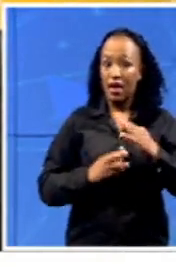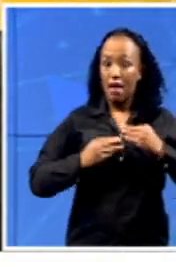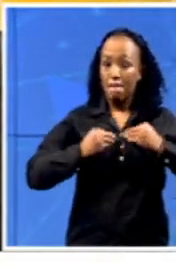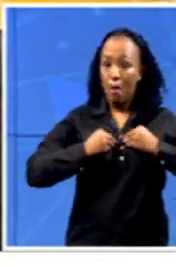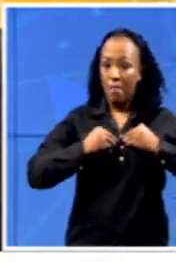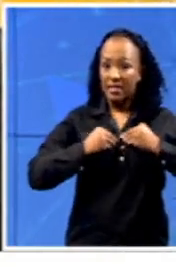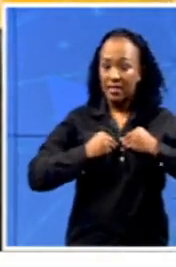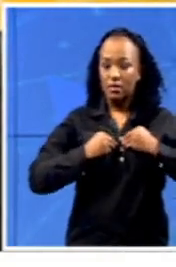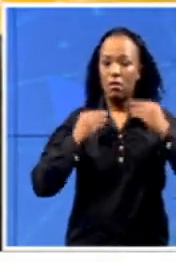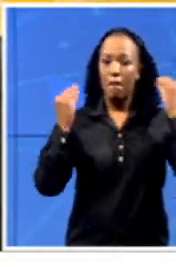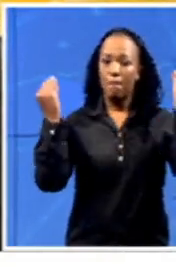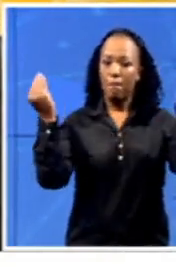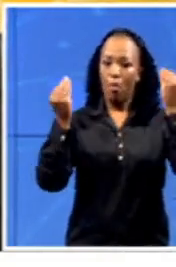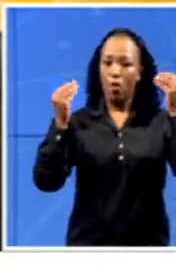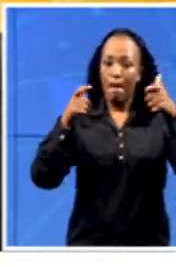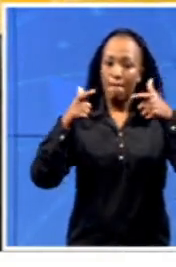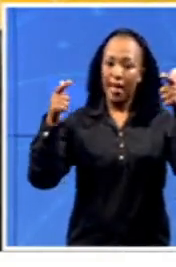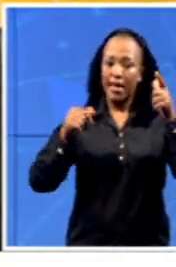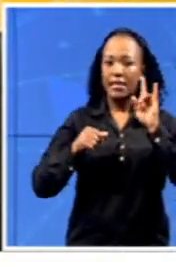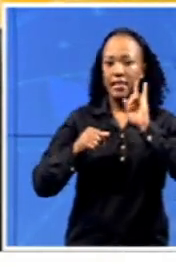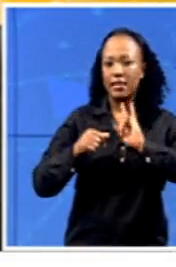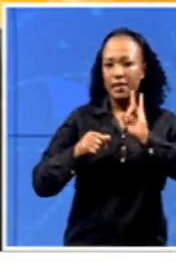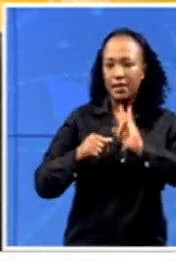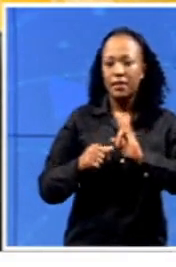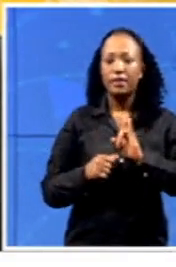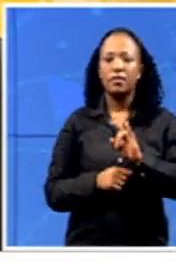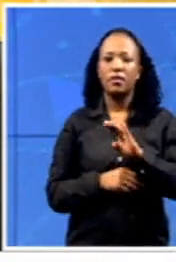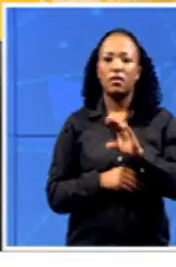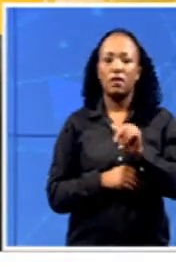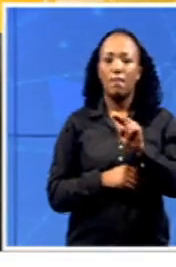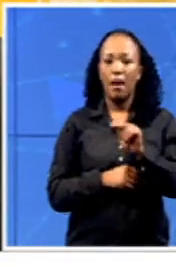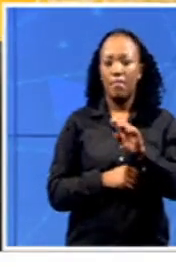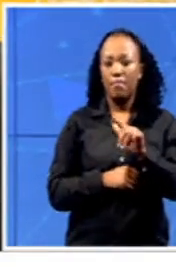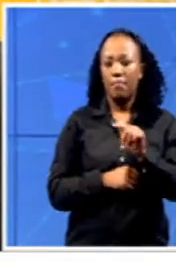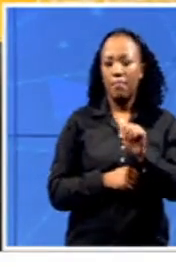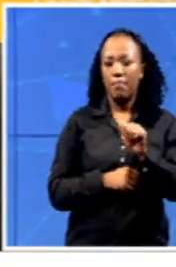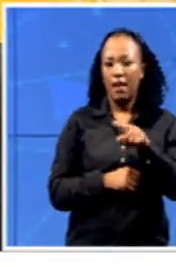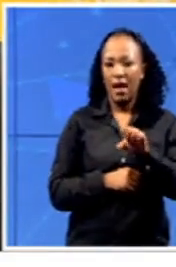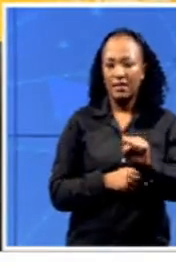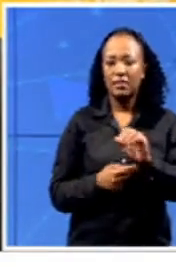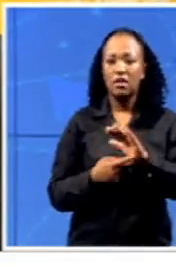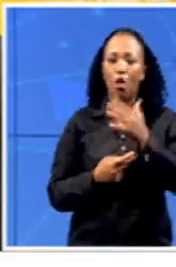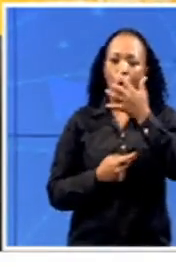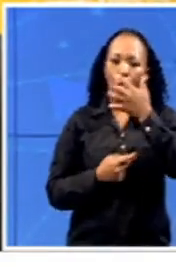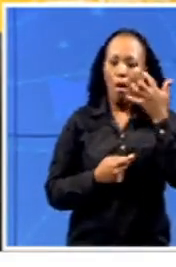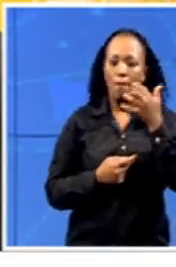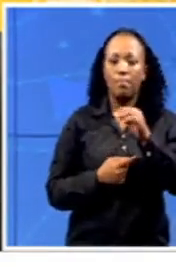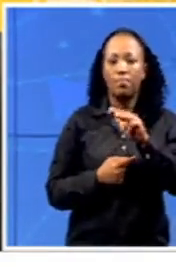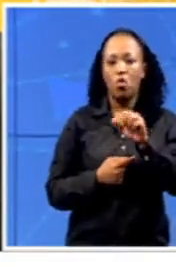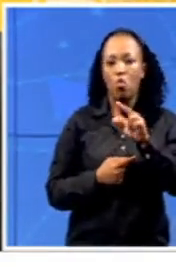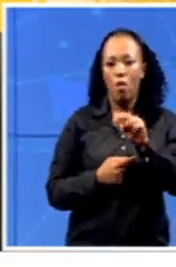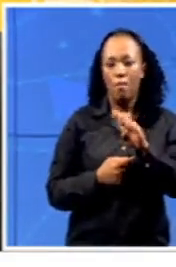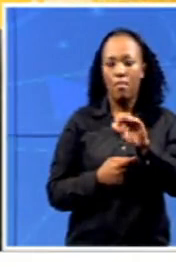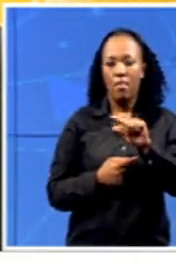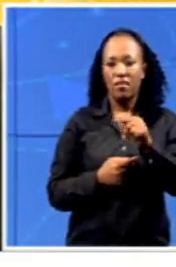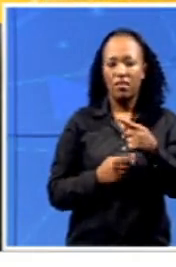popular ones and the larger resorts, of course, are Badplaas, warm baths, and then, of course, in Mpumalanga, we've got